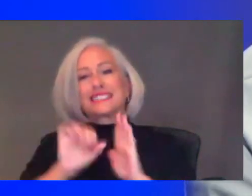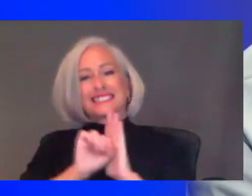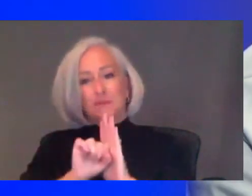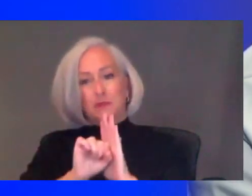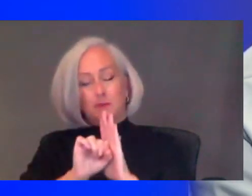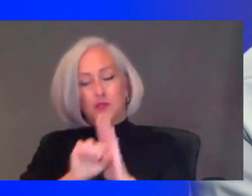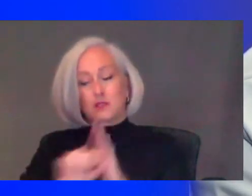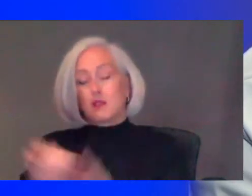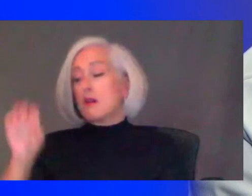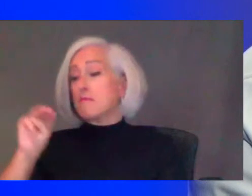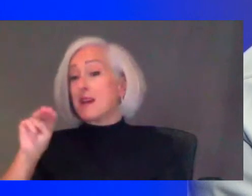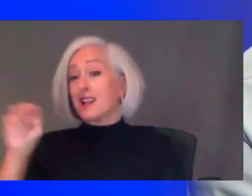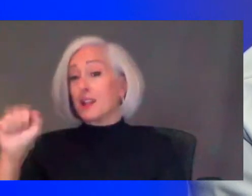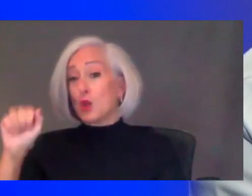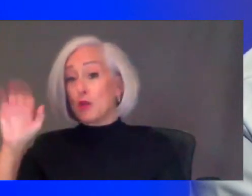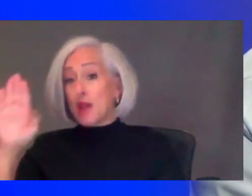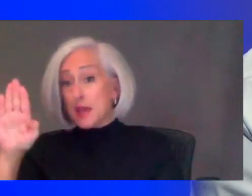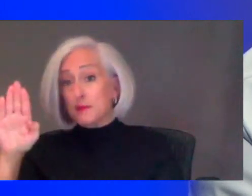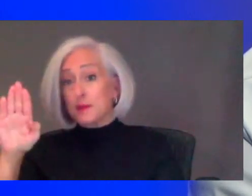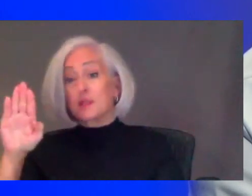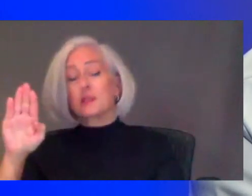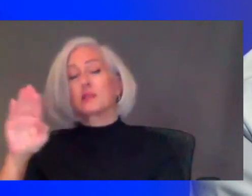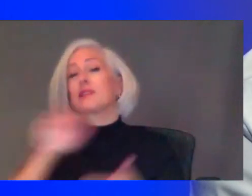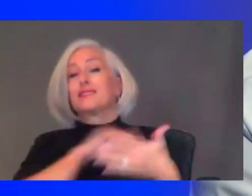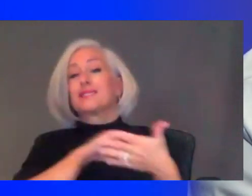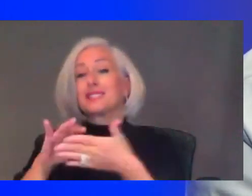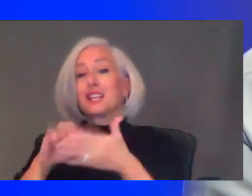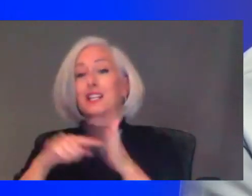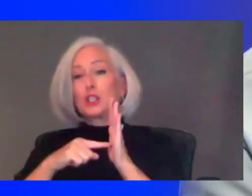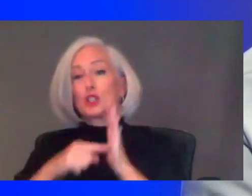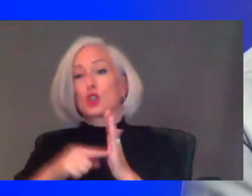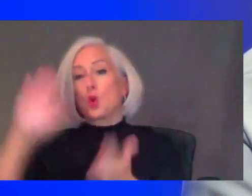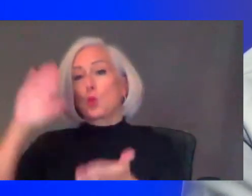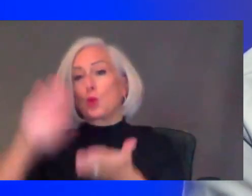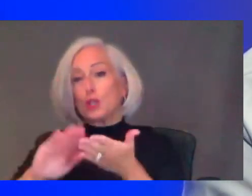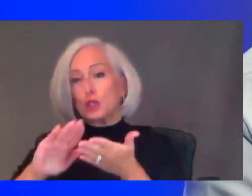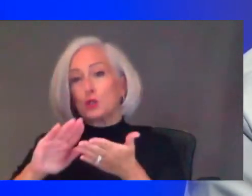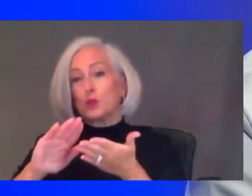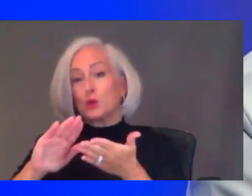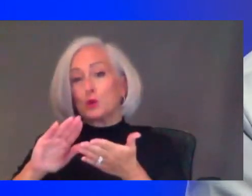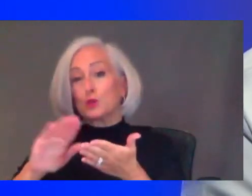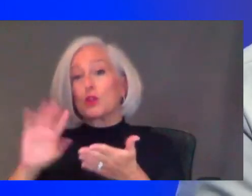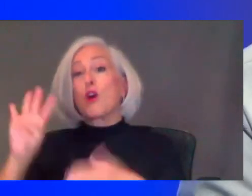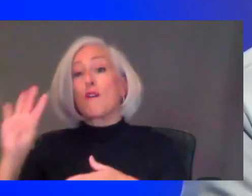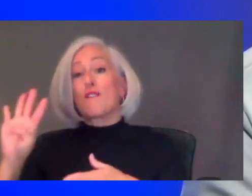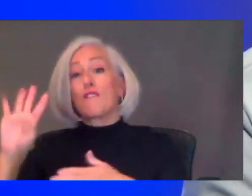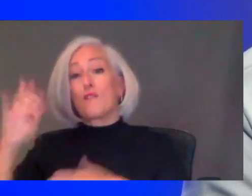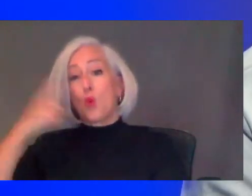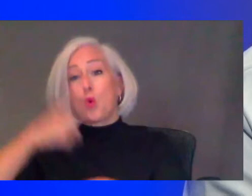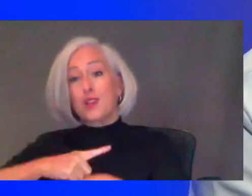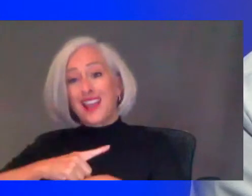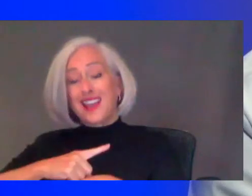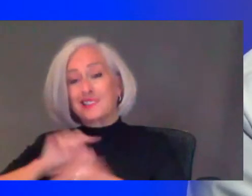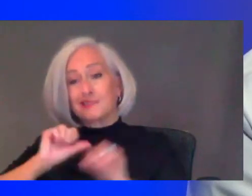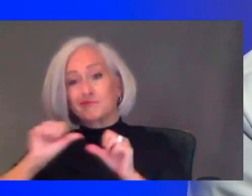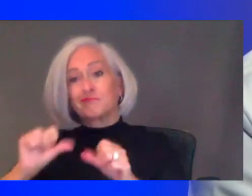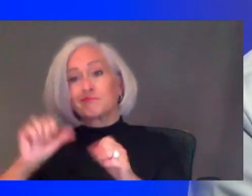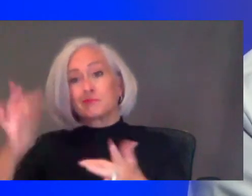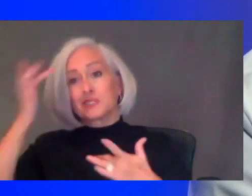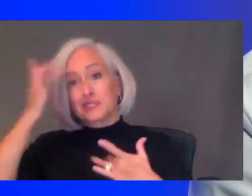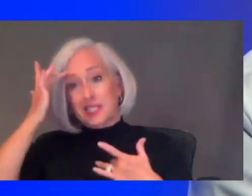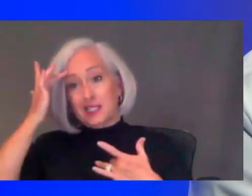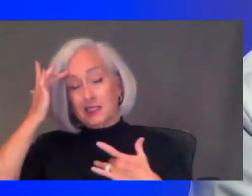different manufacturers, allow us to provide this as an infusion. We usually like to get it in the